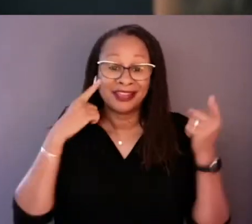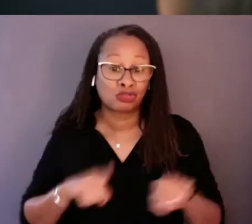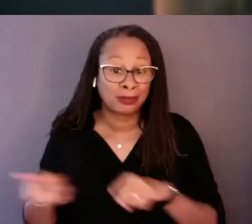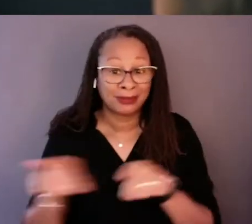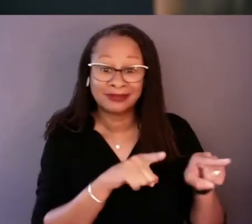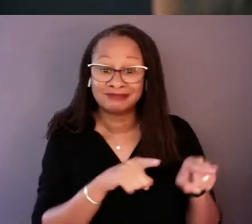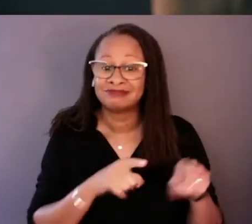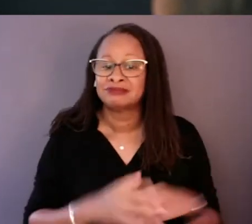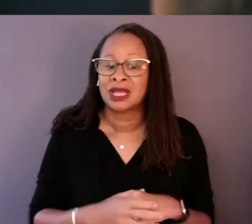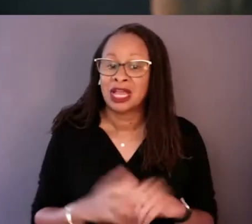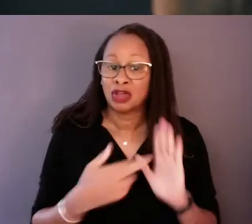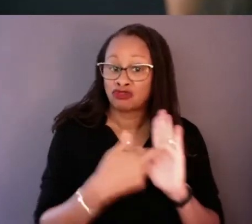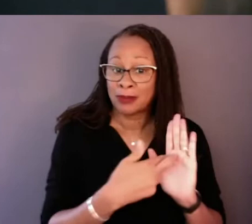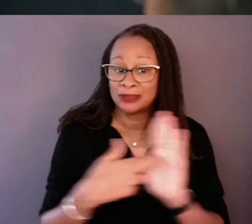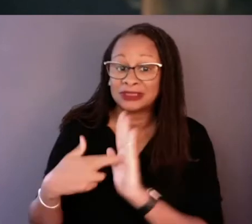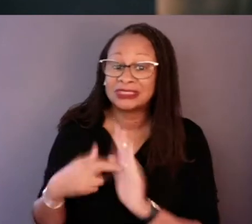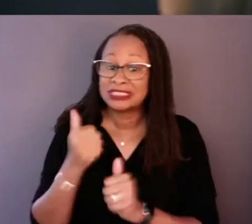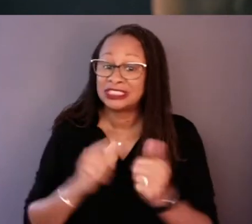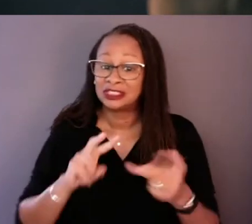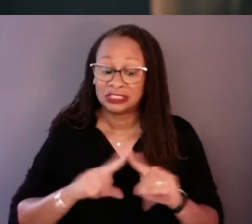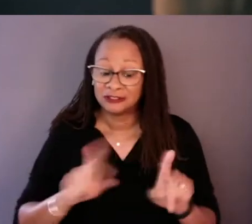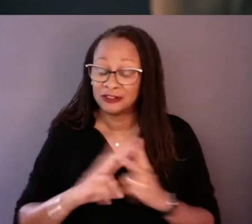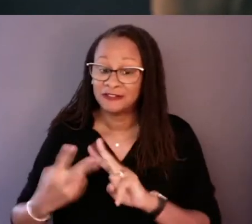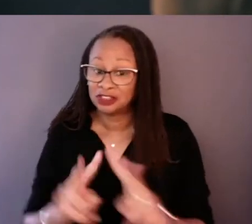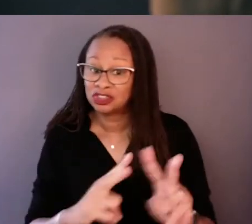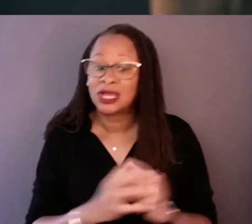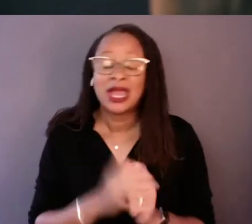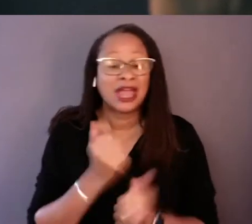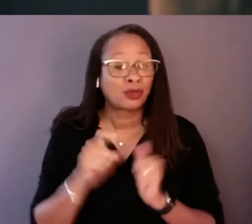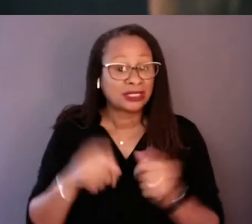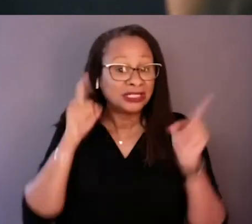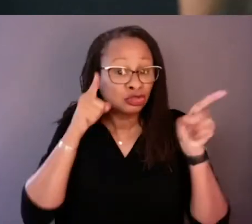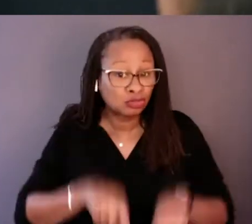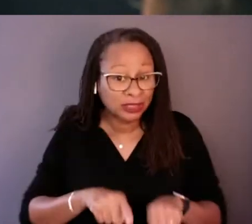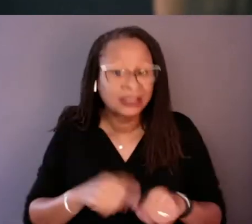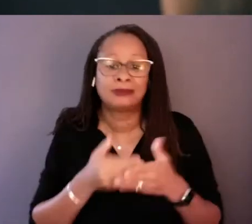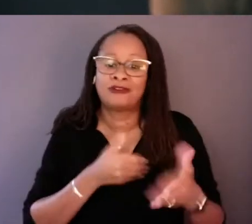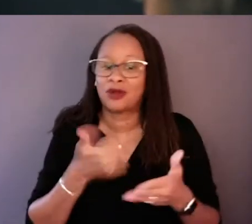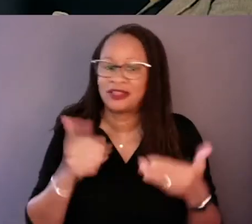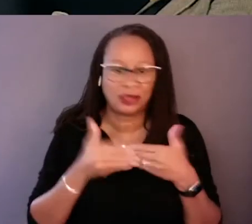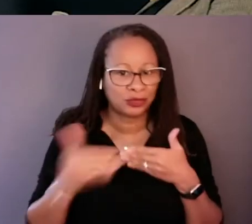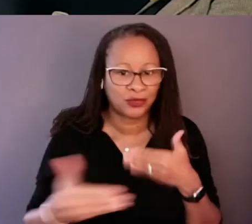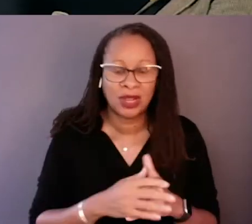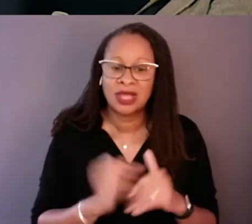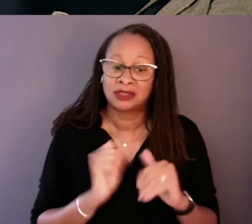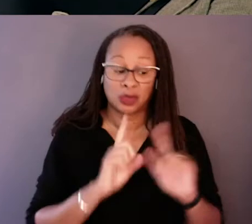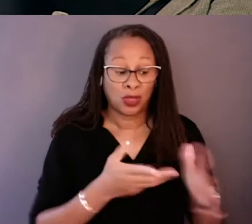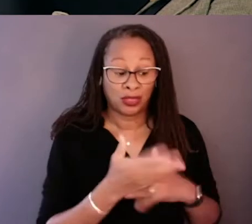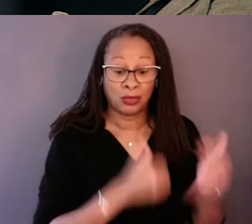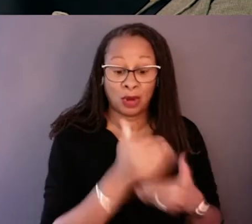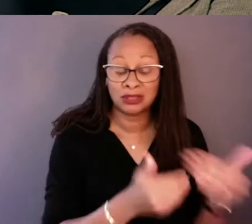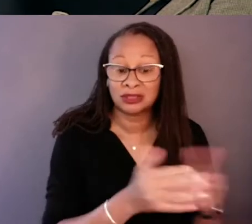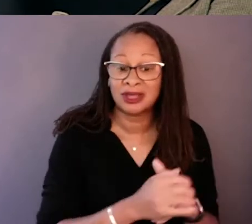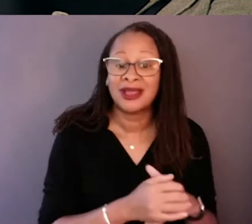have a representative of each of the different villages there, and everybody has to agree before anything moves forward. And so they went through this process. The